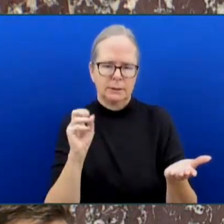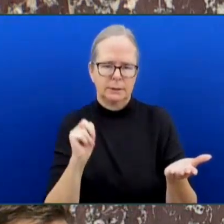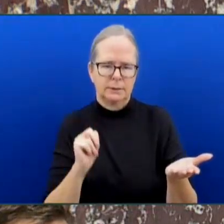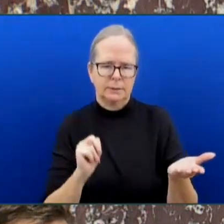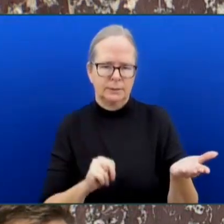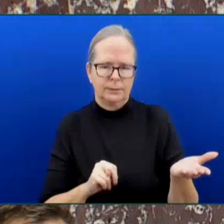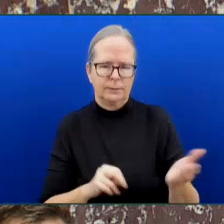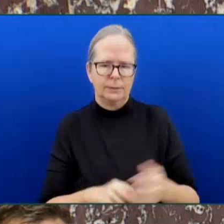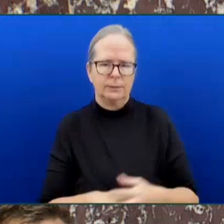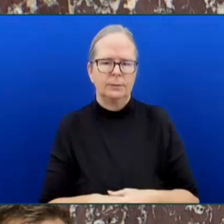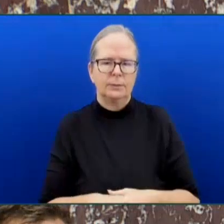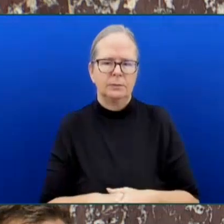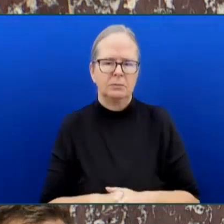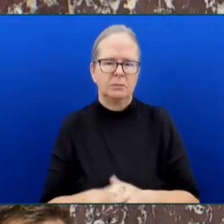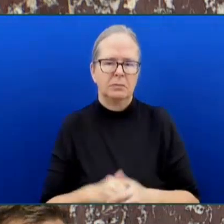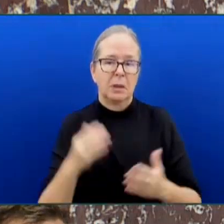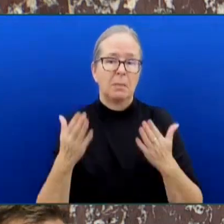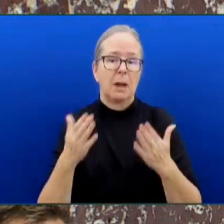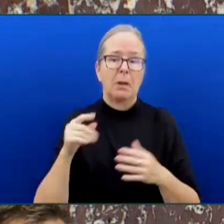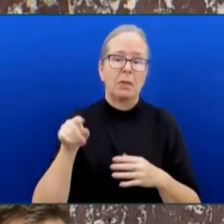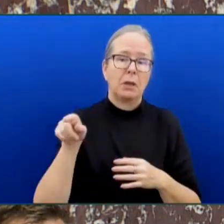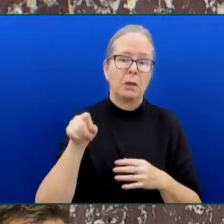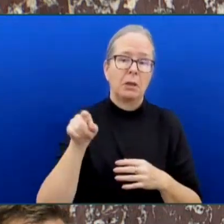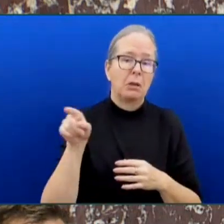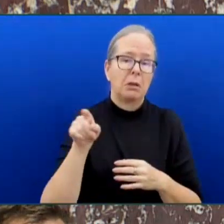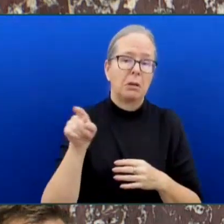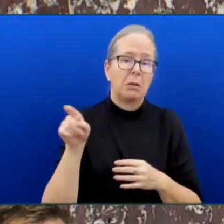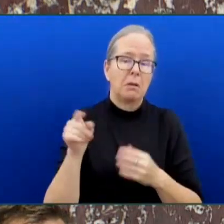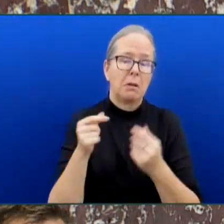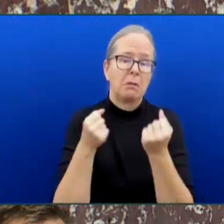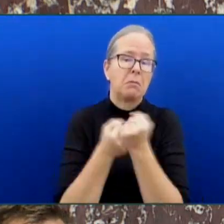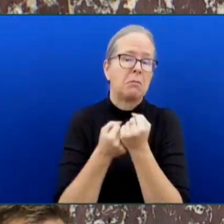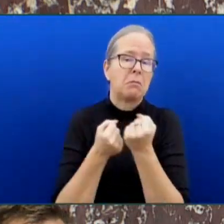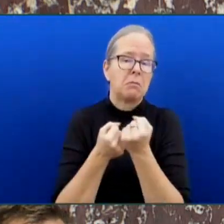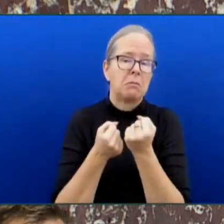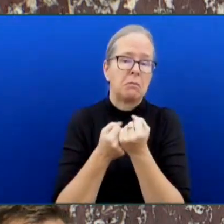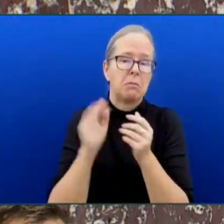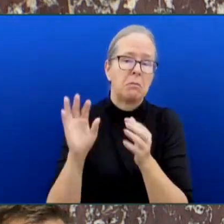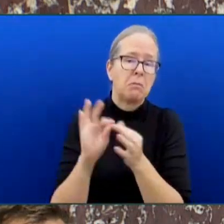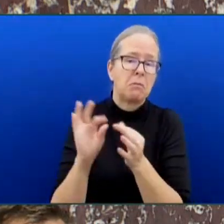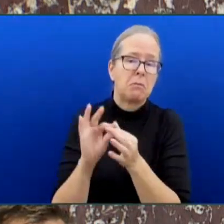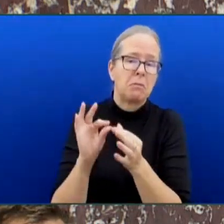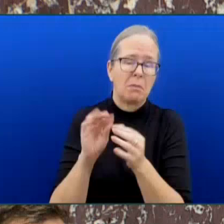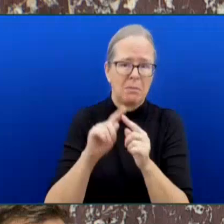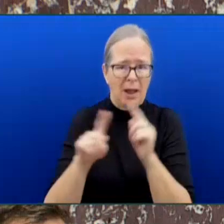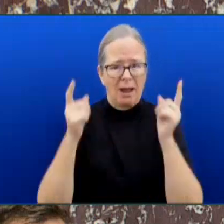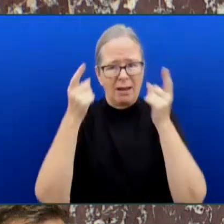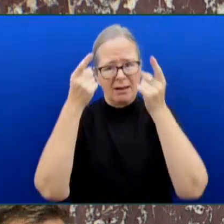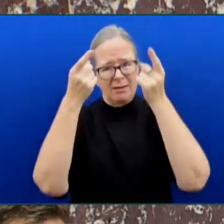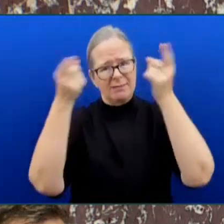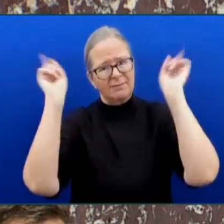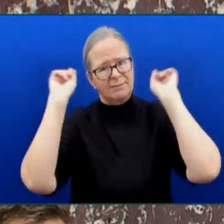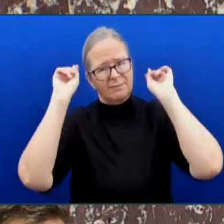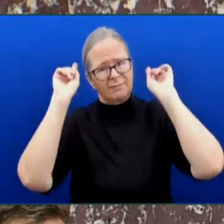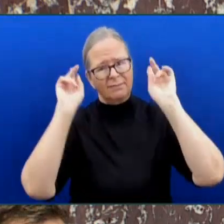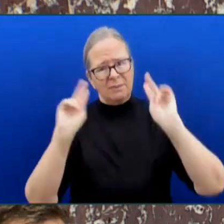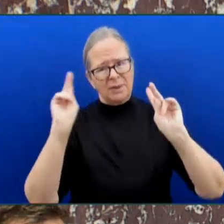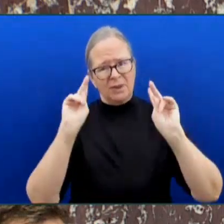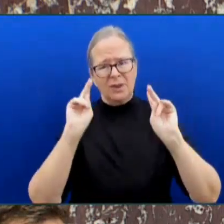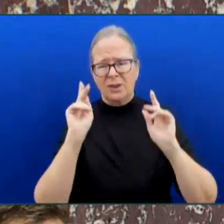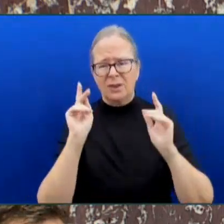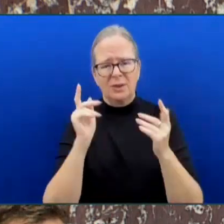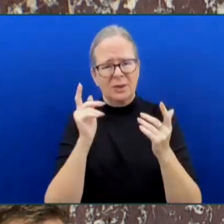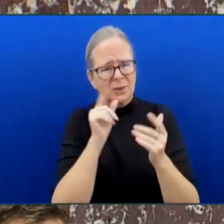the traveling public, don't buy it because they're the ones sitting in lines on multiple ferries, waits hours after hours after hours, day after